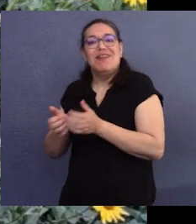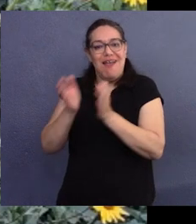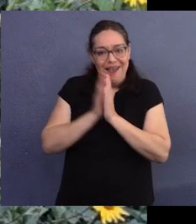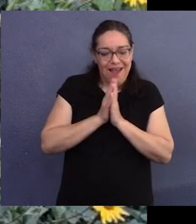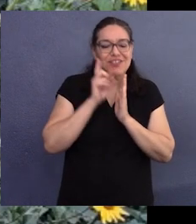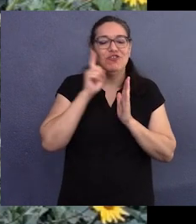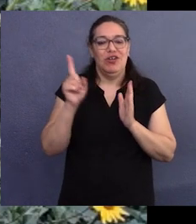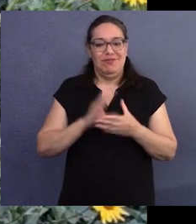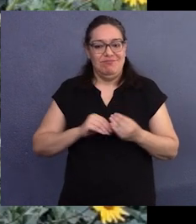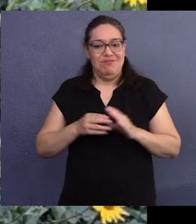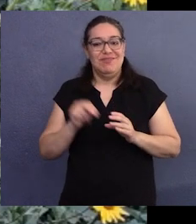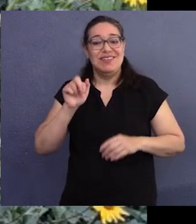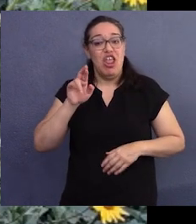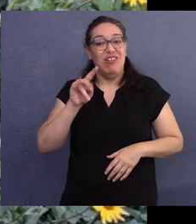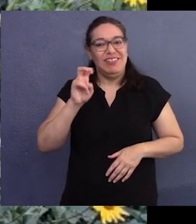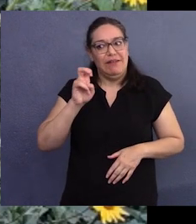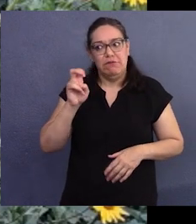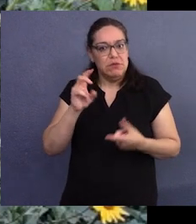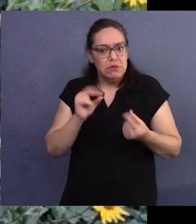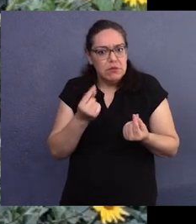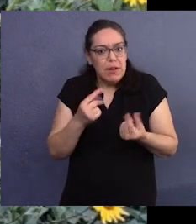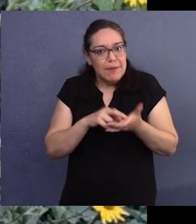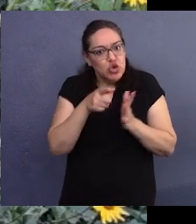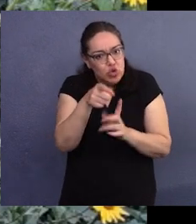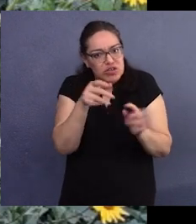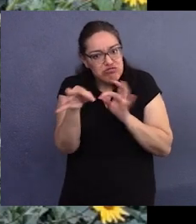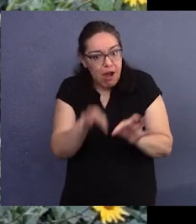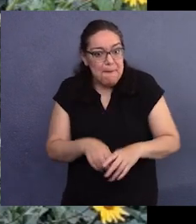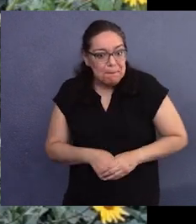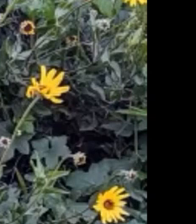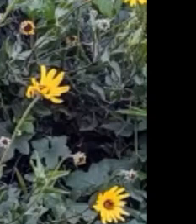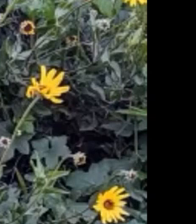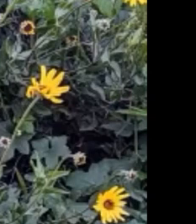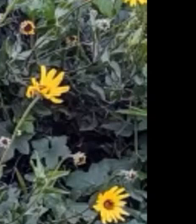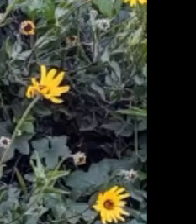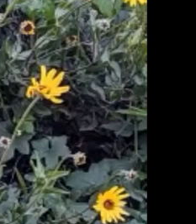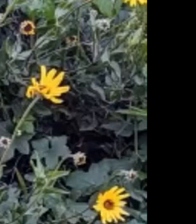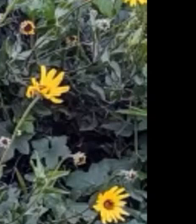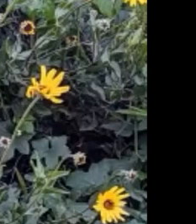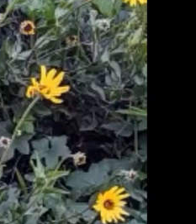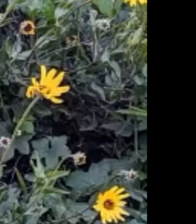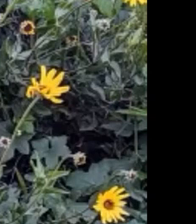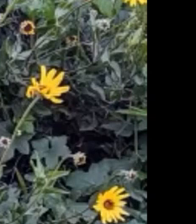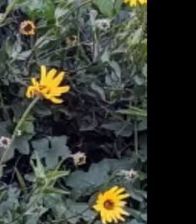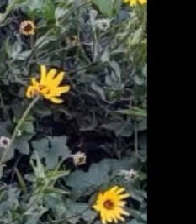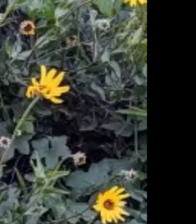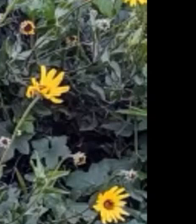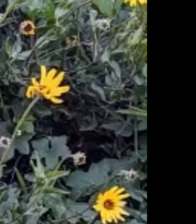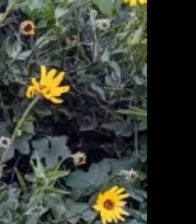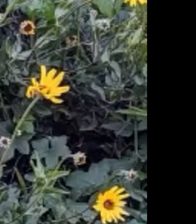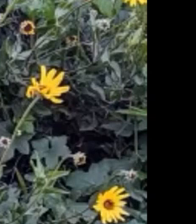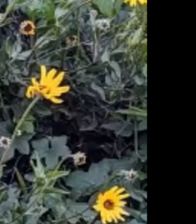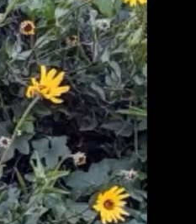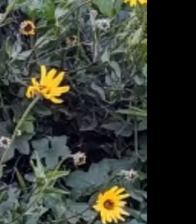and it asks you to describe. Let me, are you? No, you're not. I don't think you are. Hold